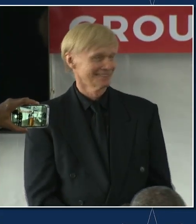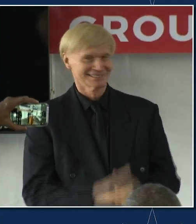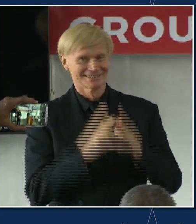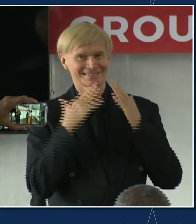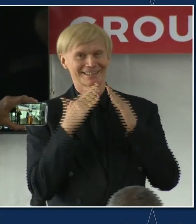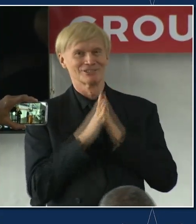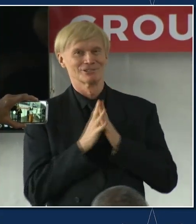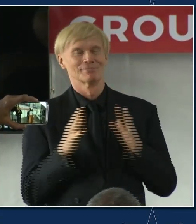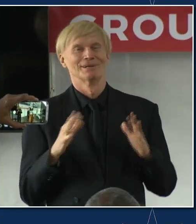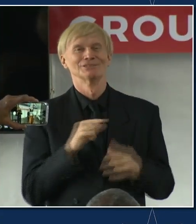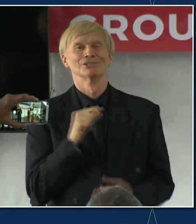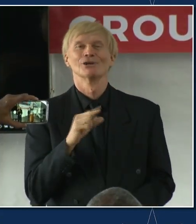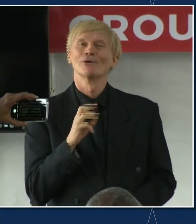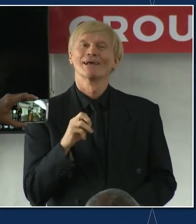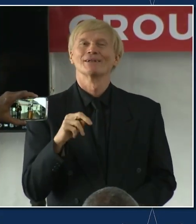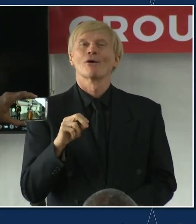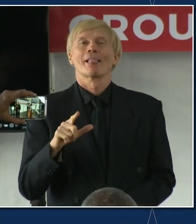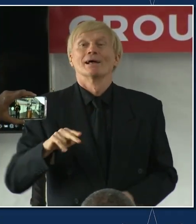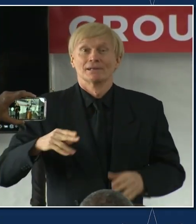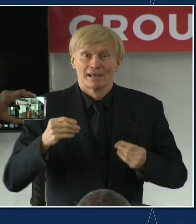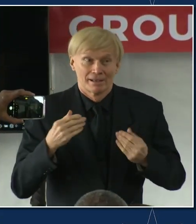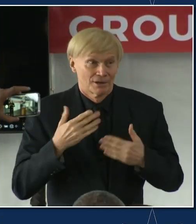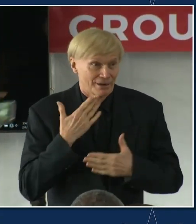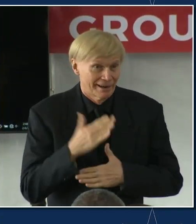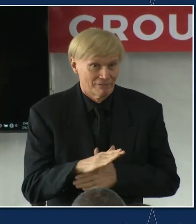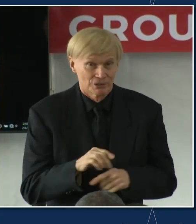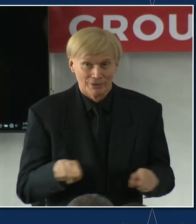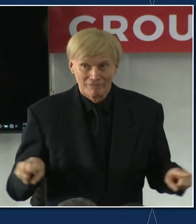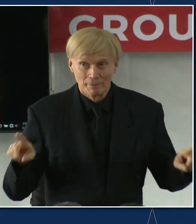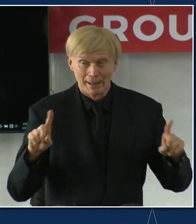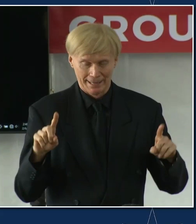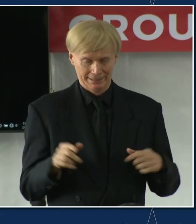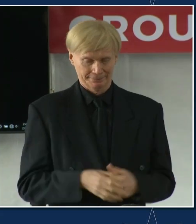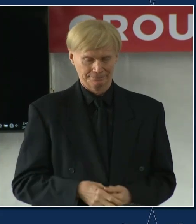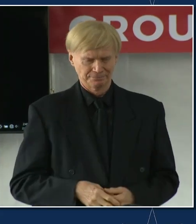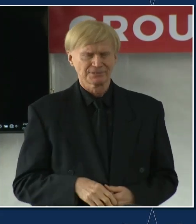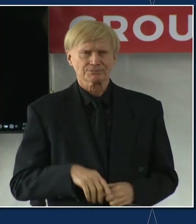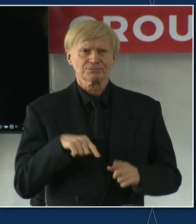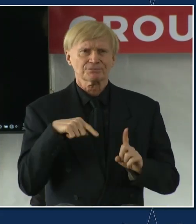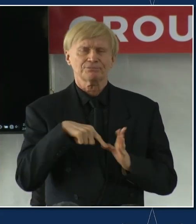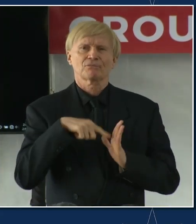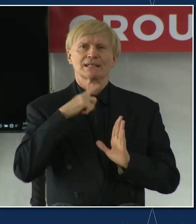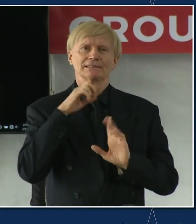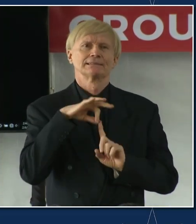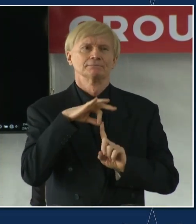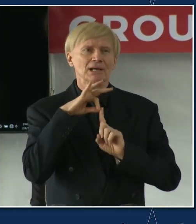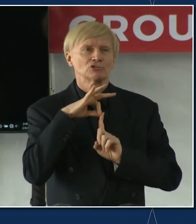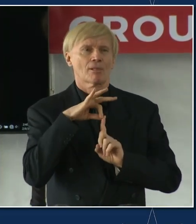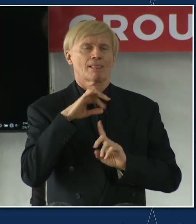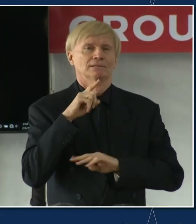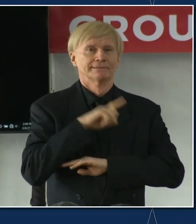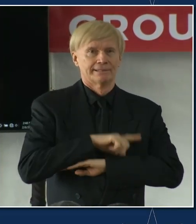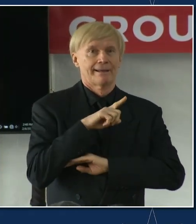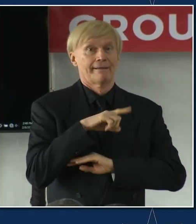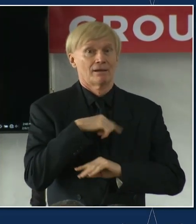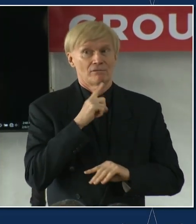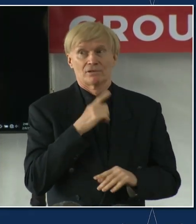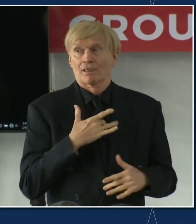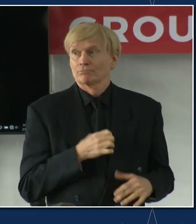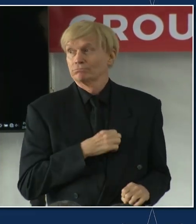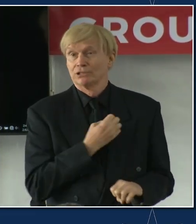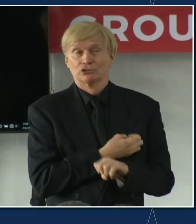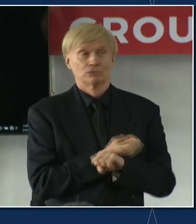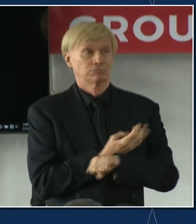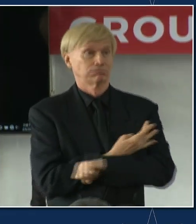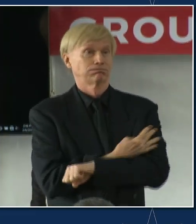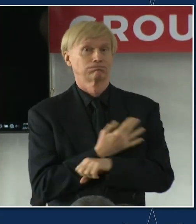Thank you so much, Gwendolyn, and good afternoon, everybody. This is a special, special day. I can feel the energy in the air, and